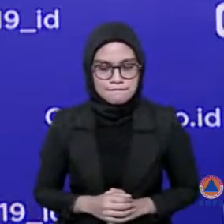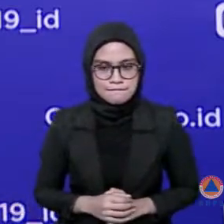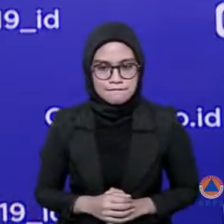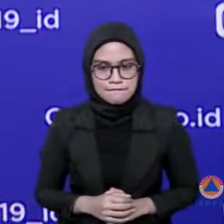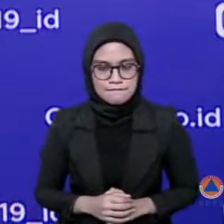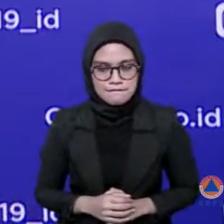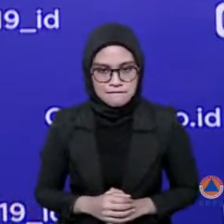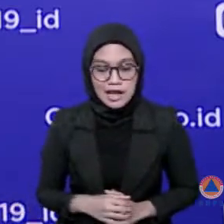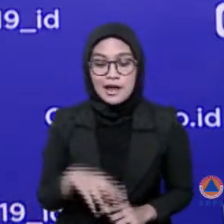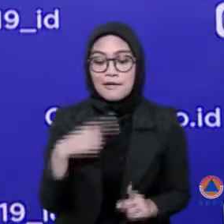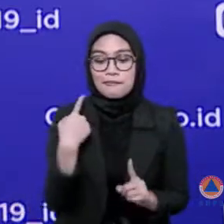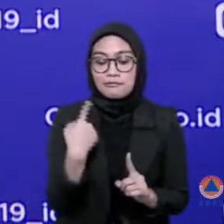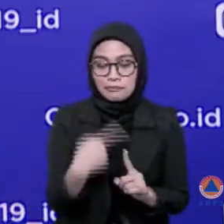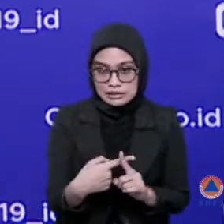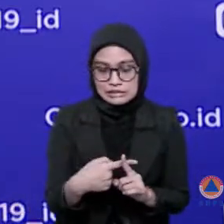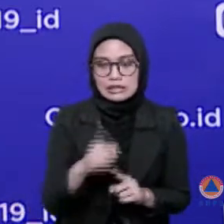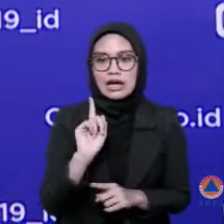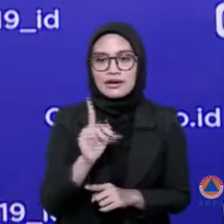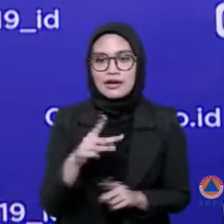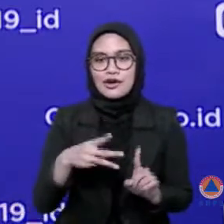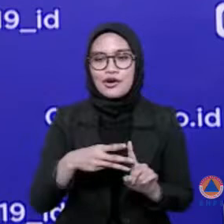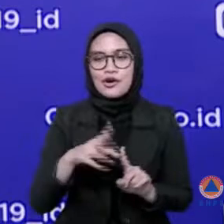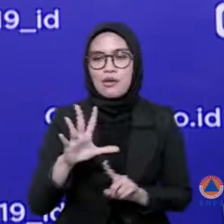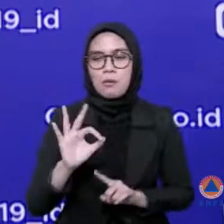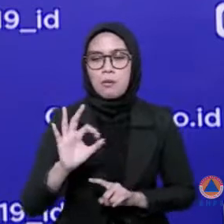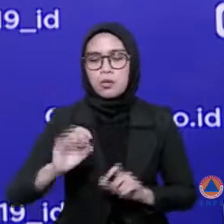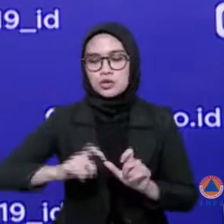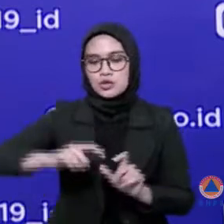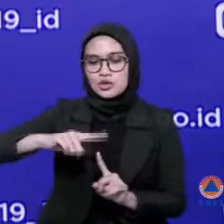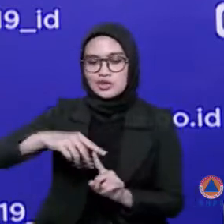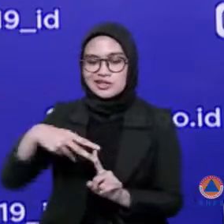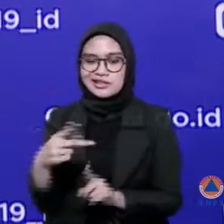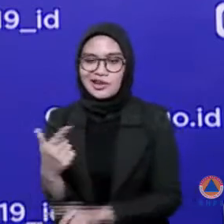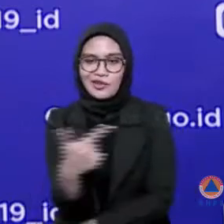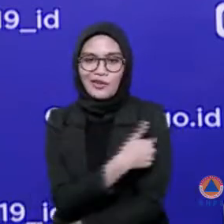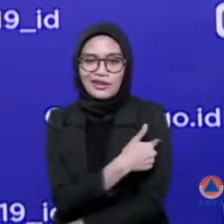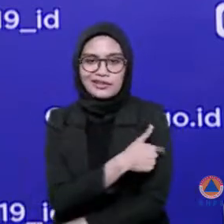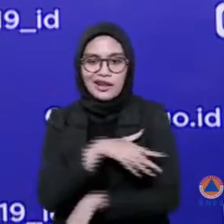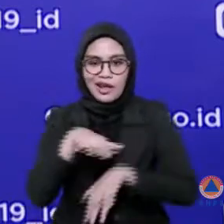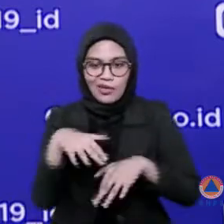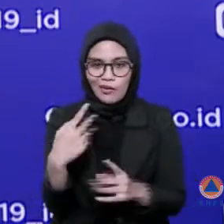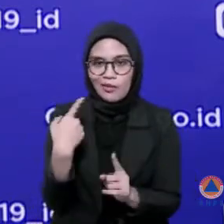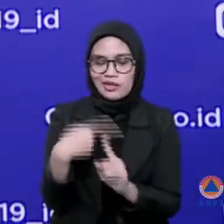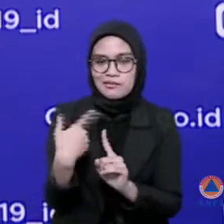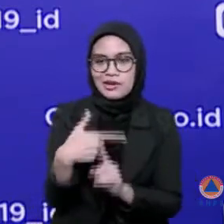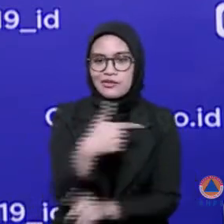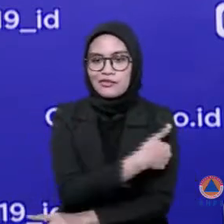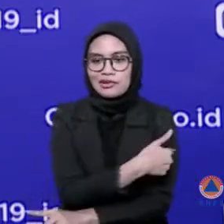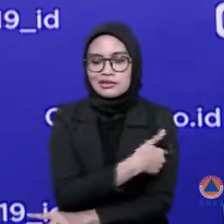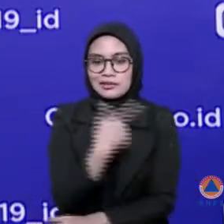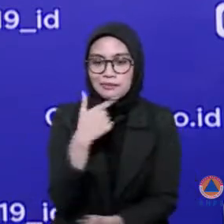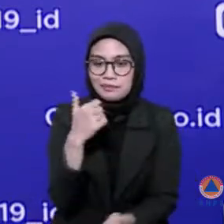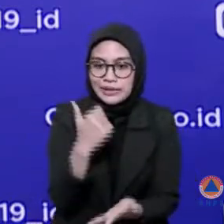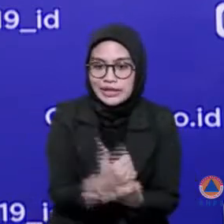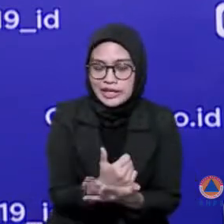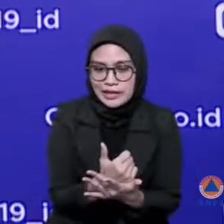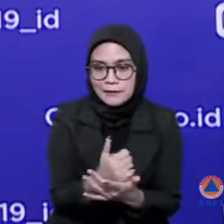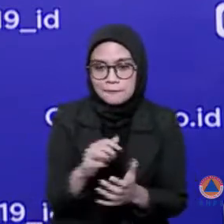the booster vaccines as directed by the President, it will be implemented early next